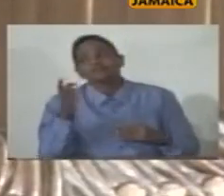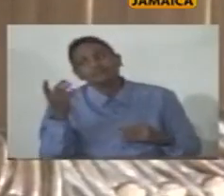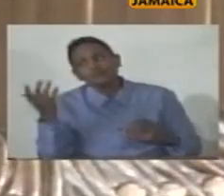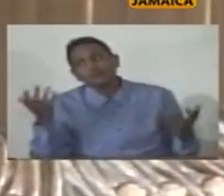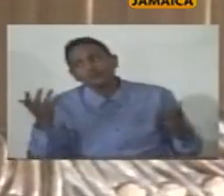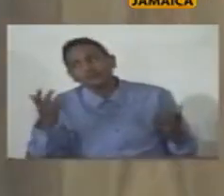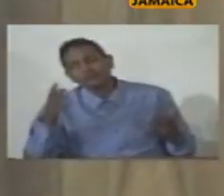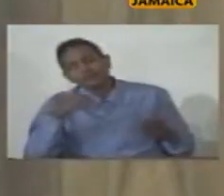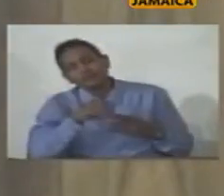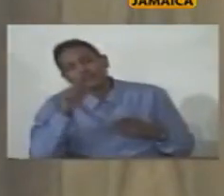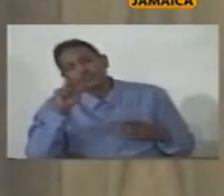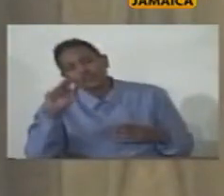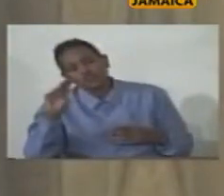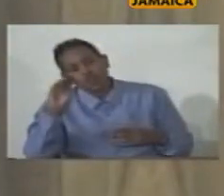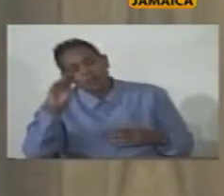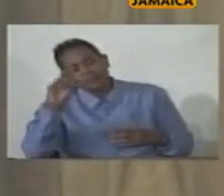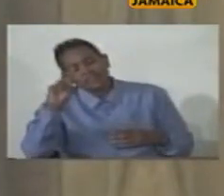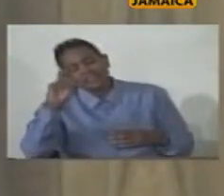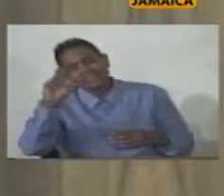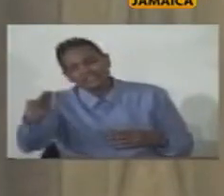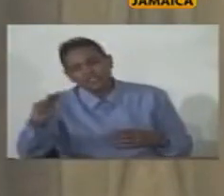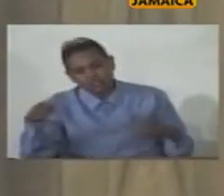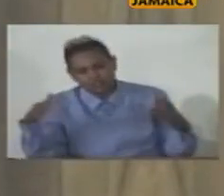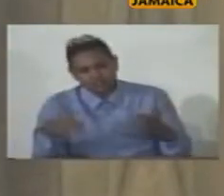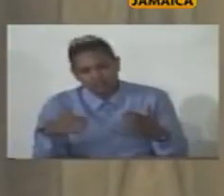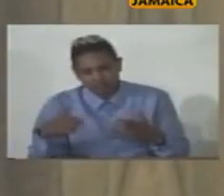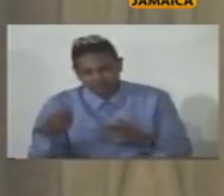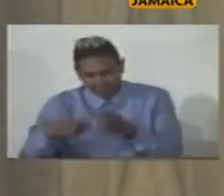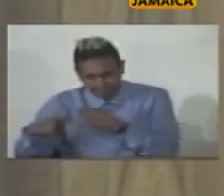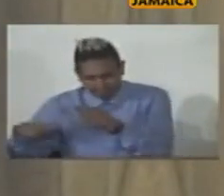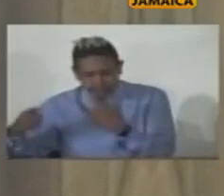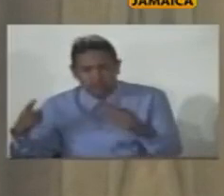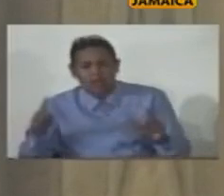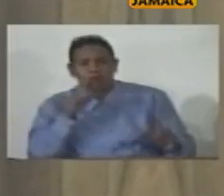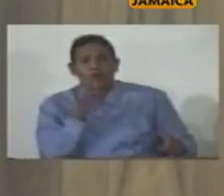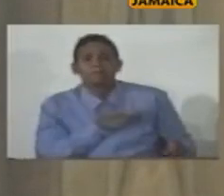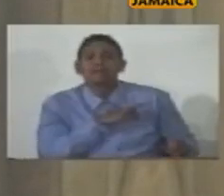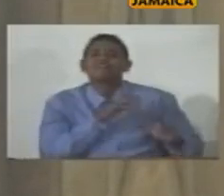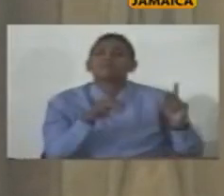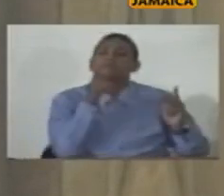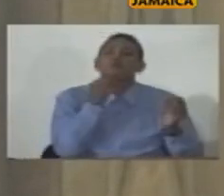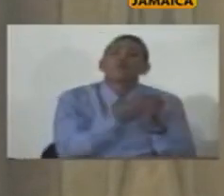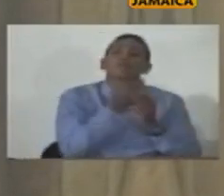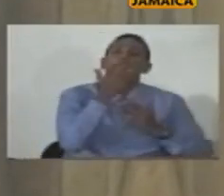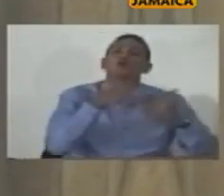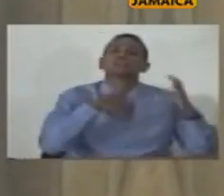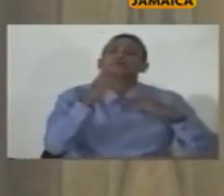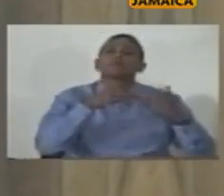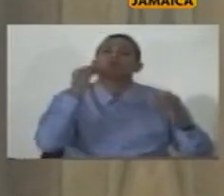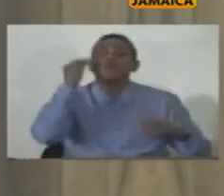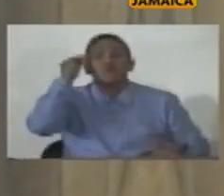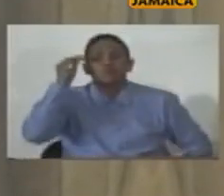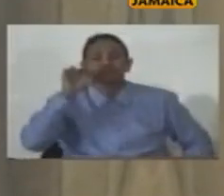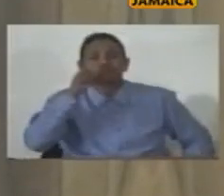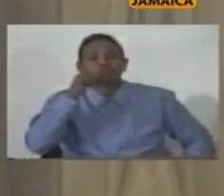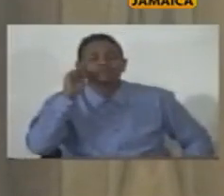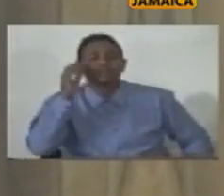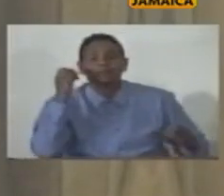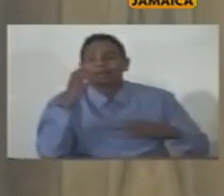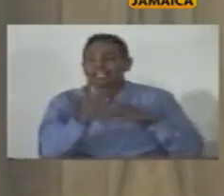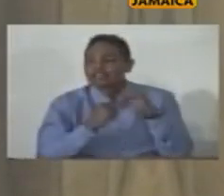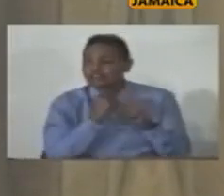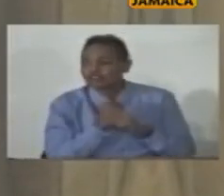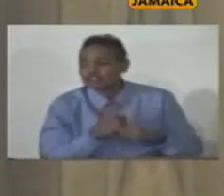subdivision. Mr. Speaker, this will benefit persons who bought and built homes and have been suffering for years.